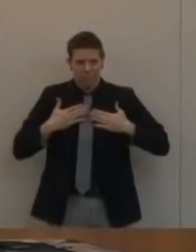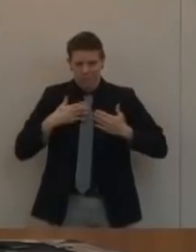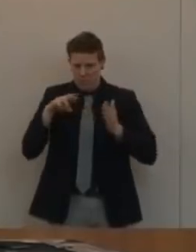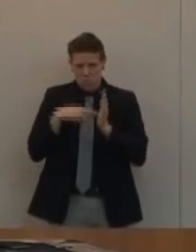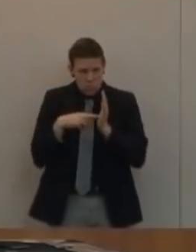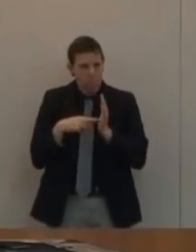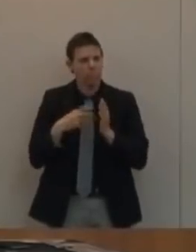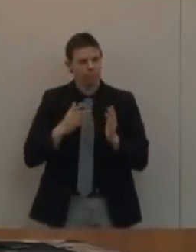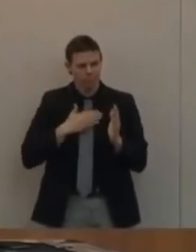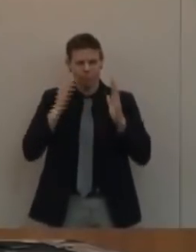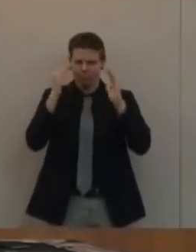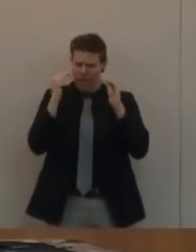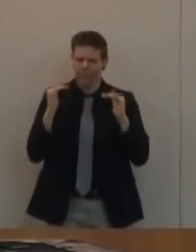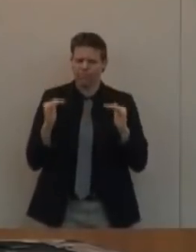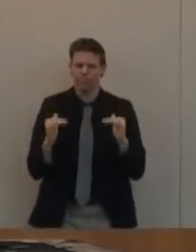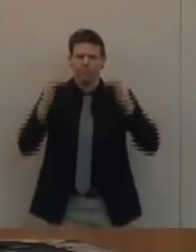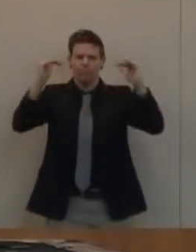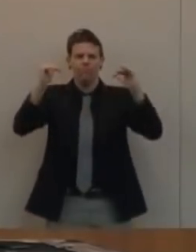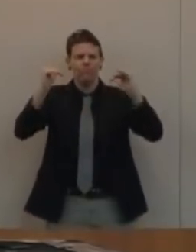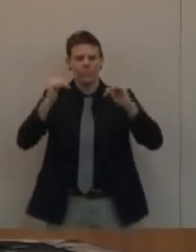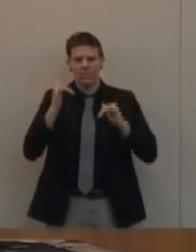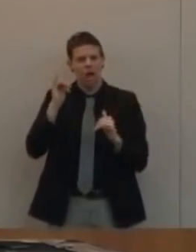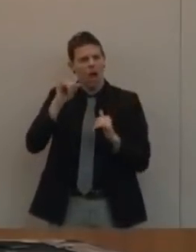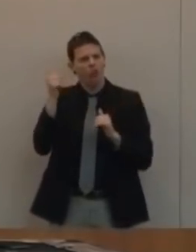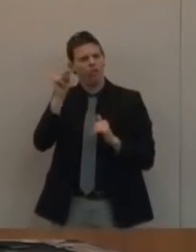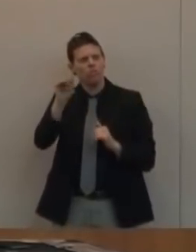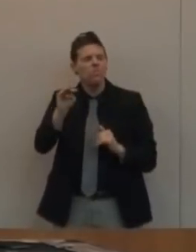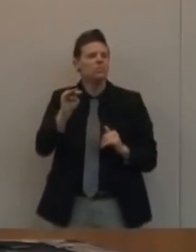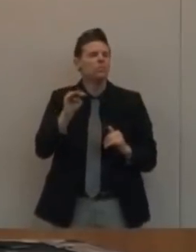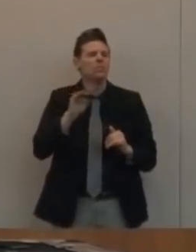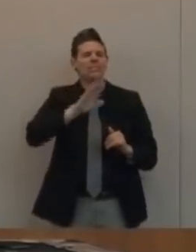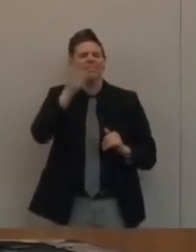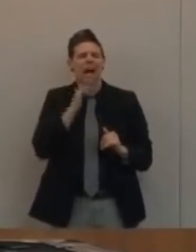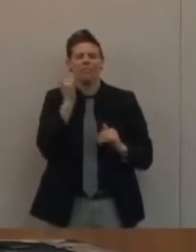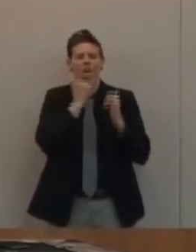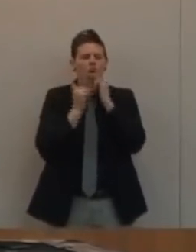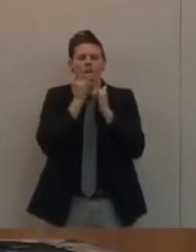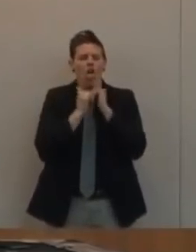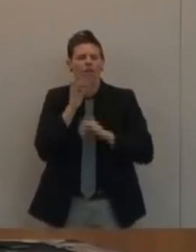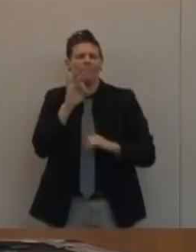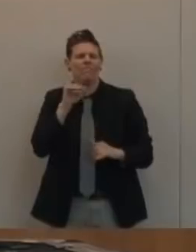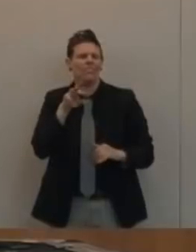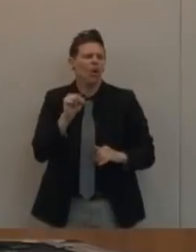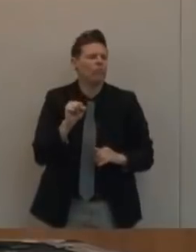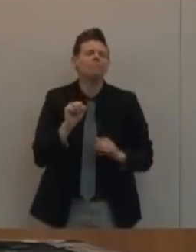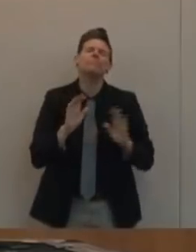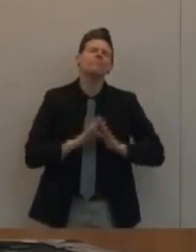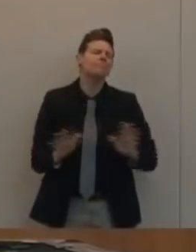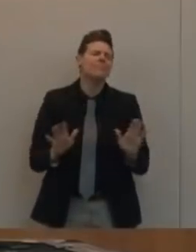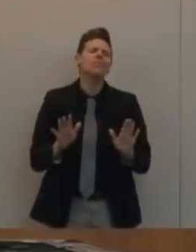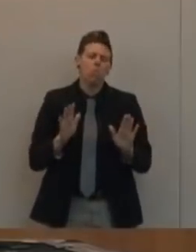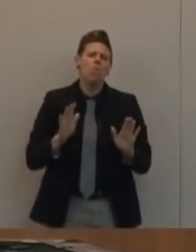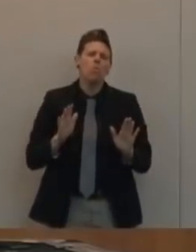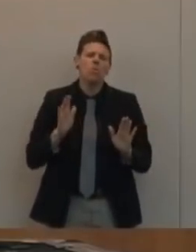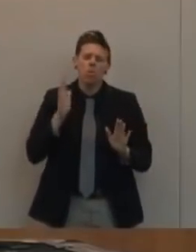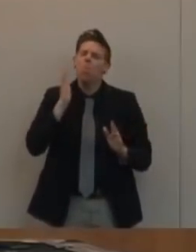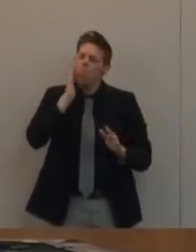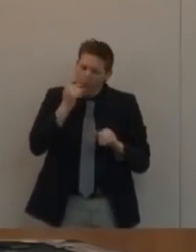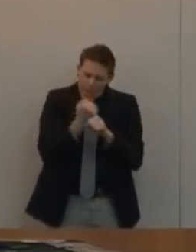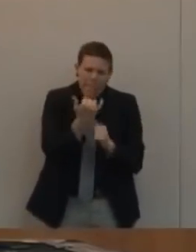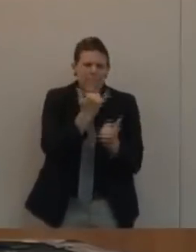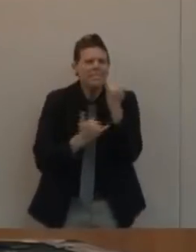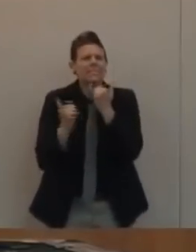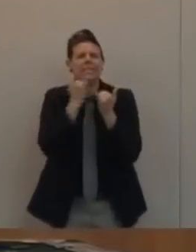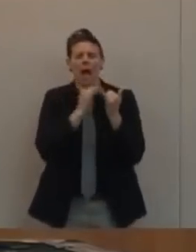like every New Mexican, that there's never a flaw in the system, that it's never hard to produce a service, that we never have an IT